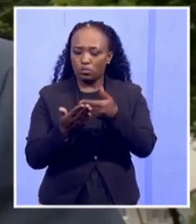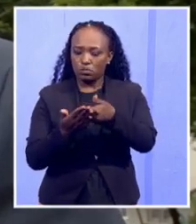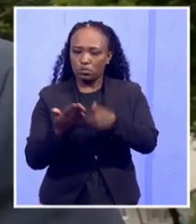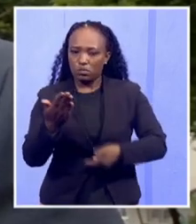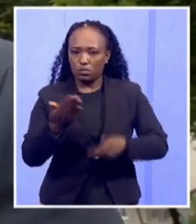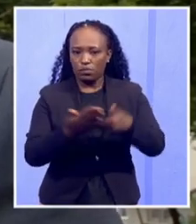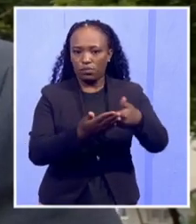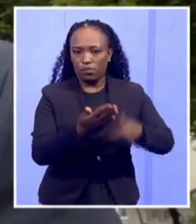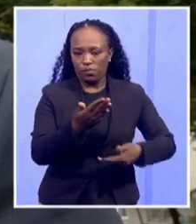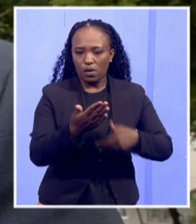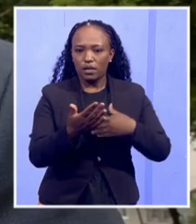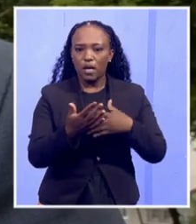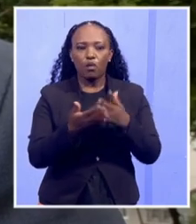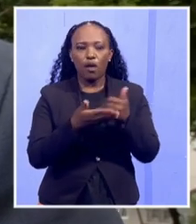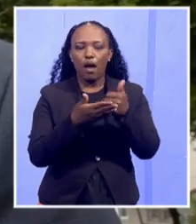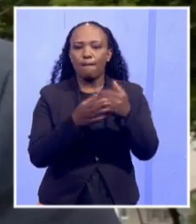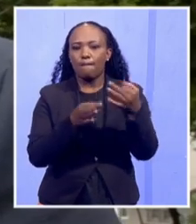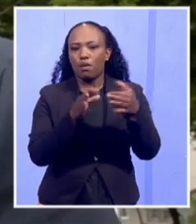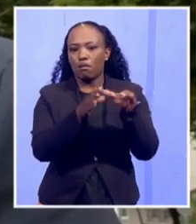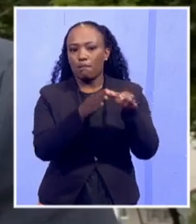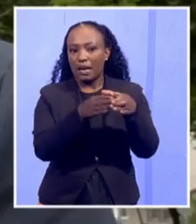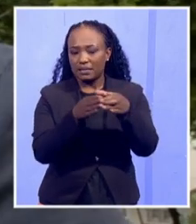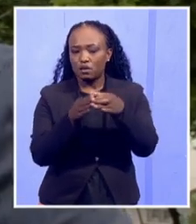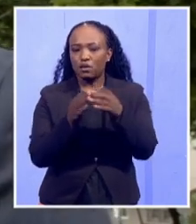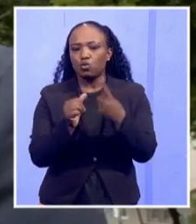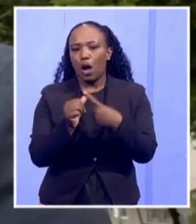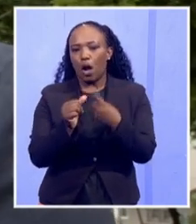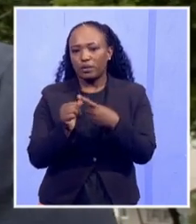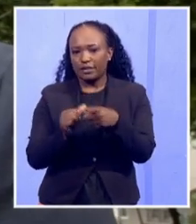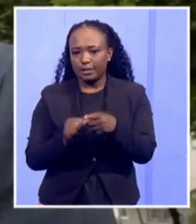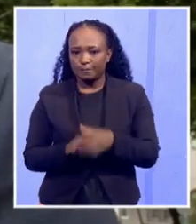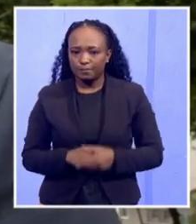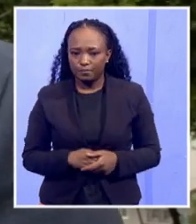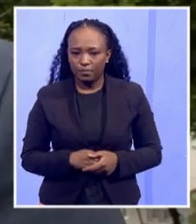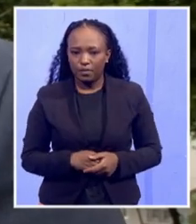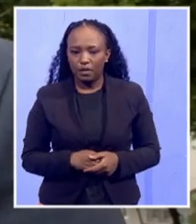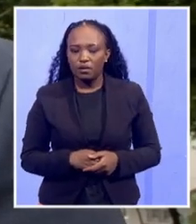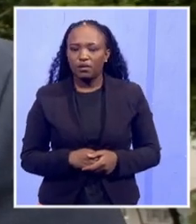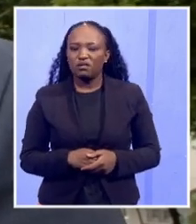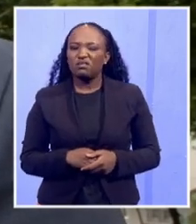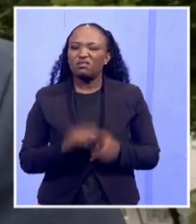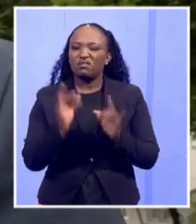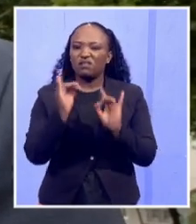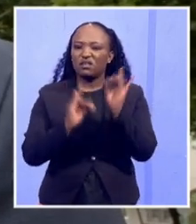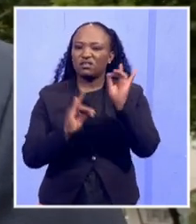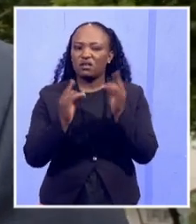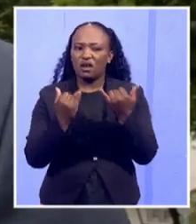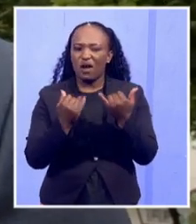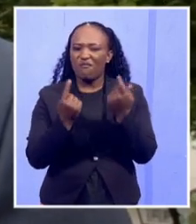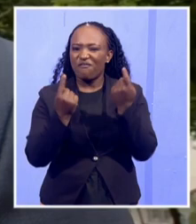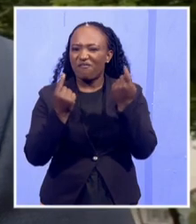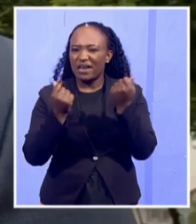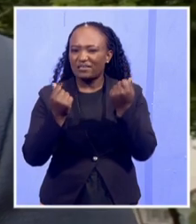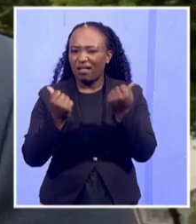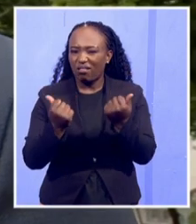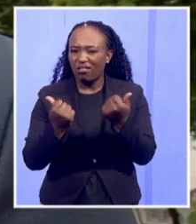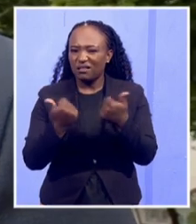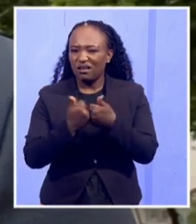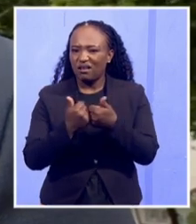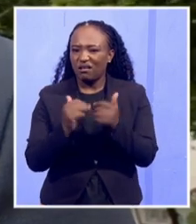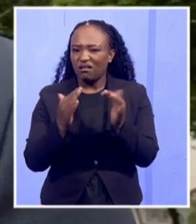parties count the votes at the end of the day. The city is also going through a financial crunch. How are you as a